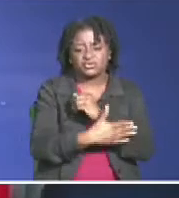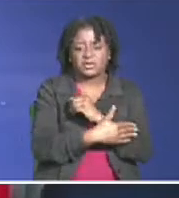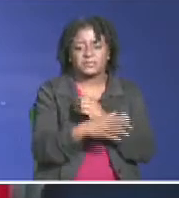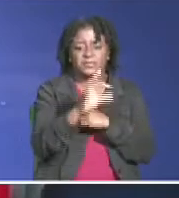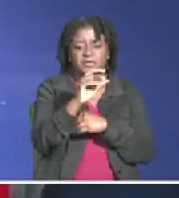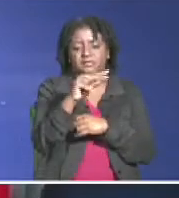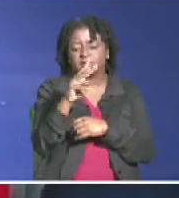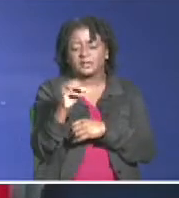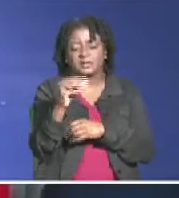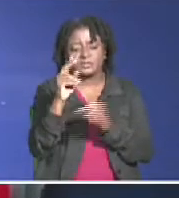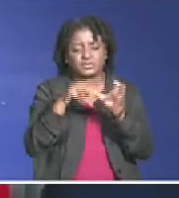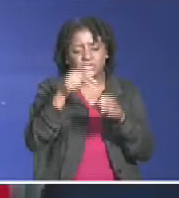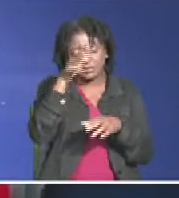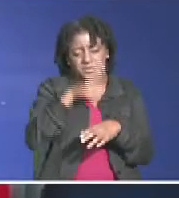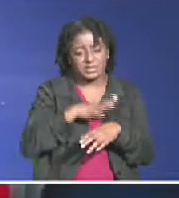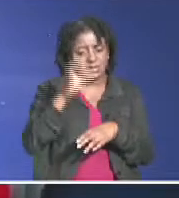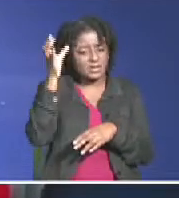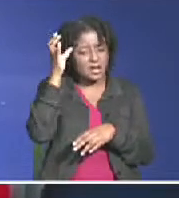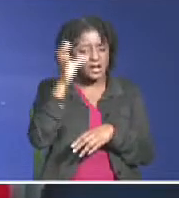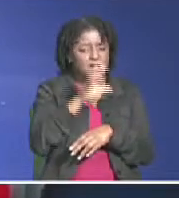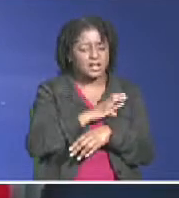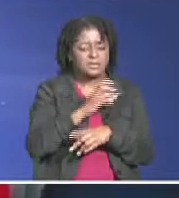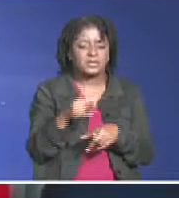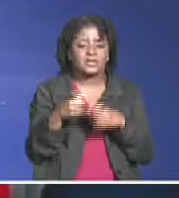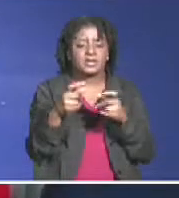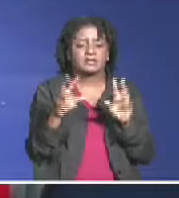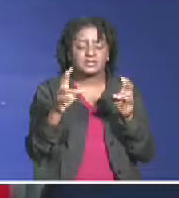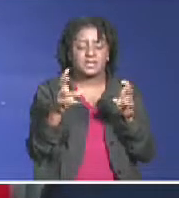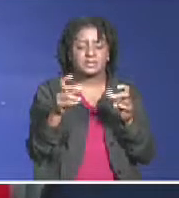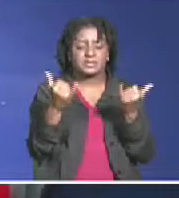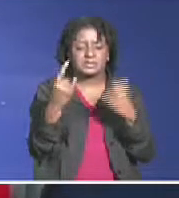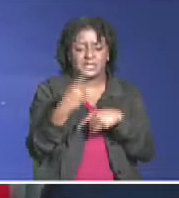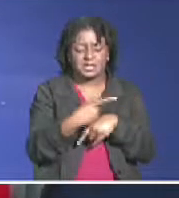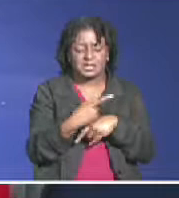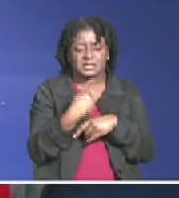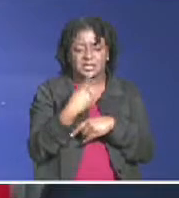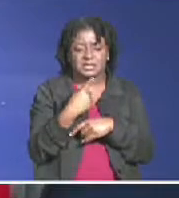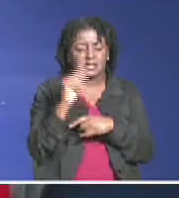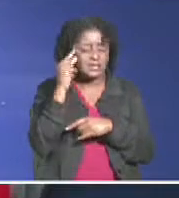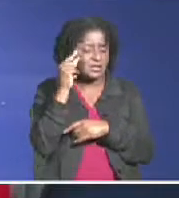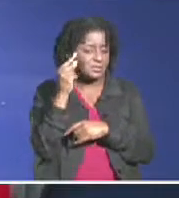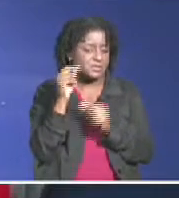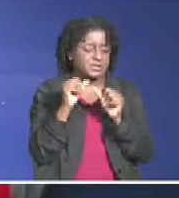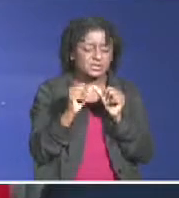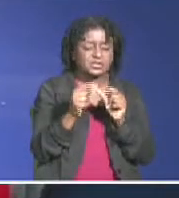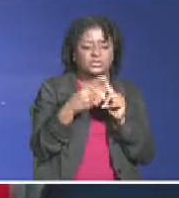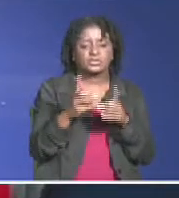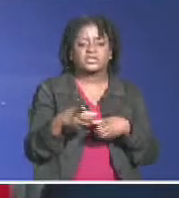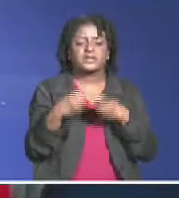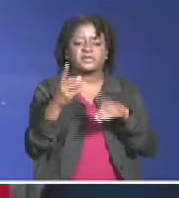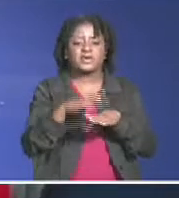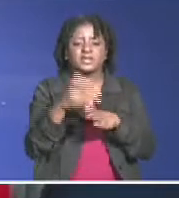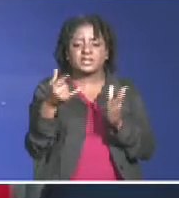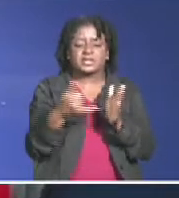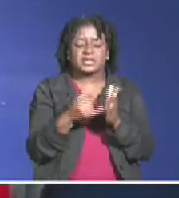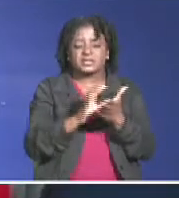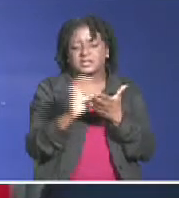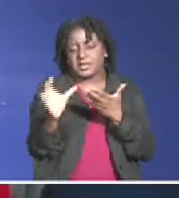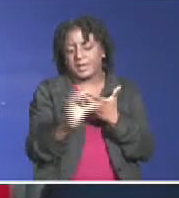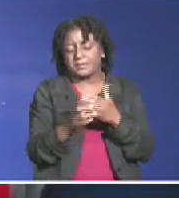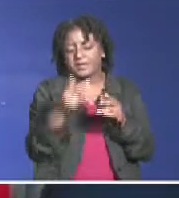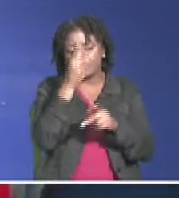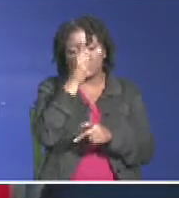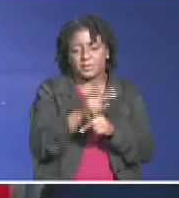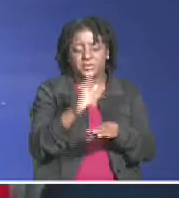Free National Movement Chairman Carl Kalmer issuing a statement today saying that government continues to deliver on its campaign promise